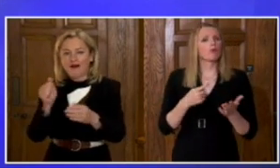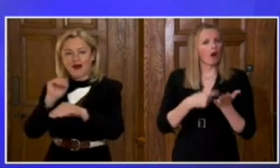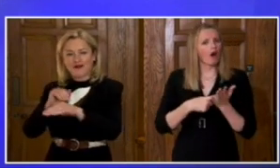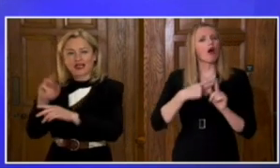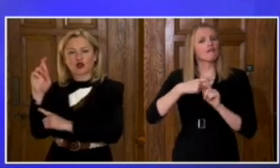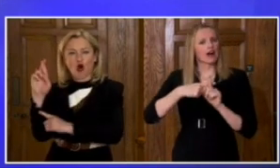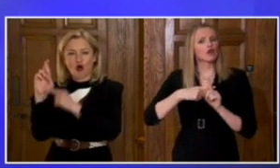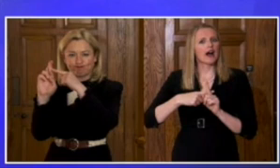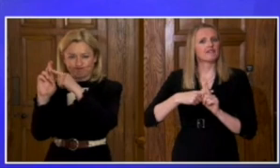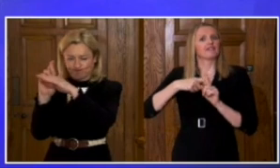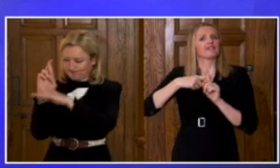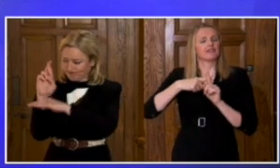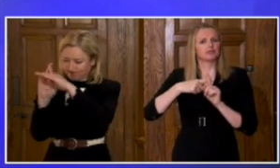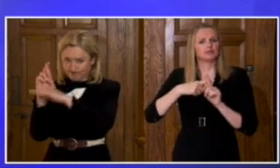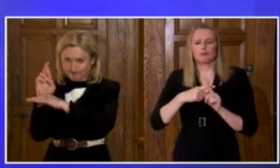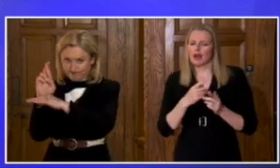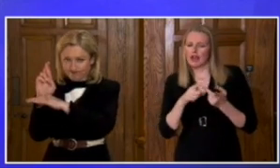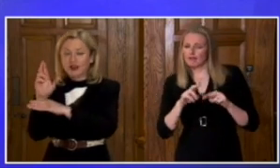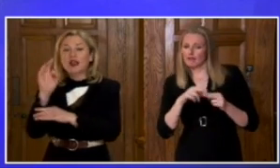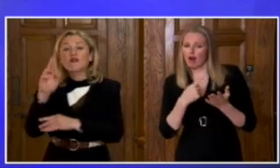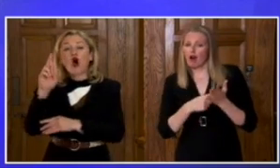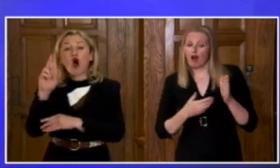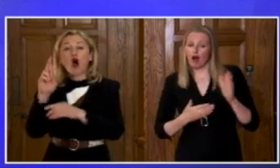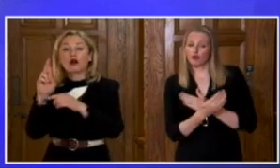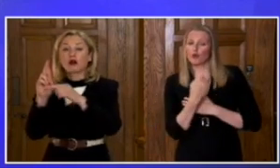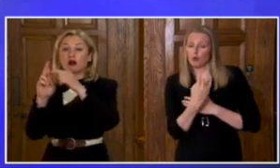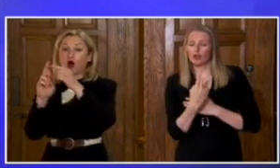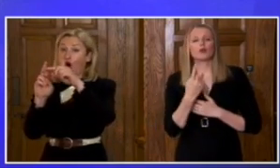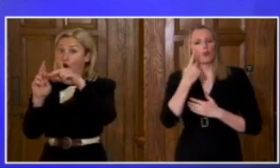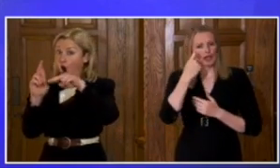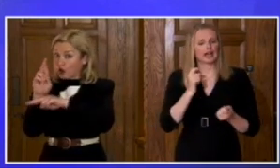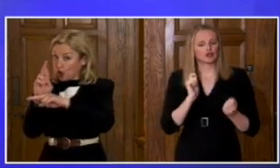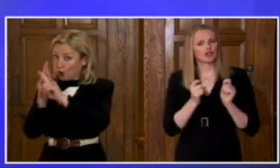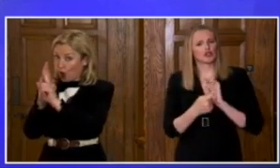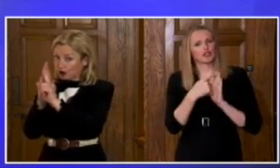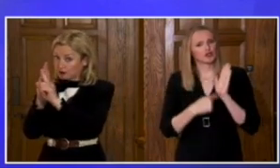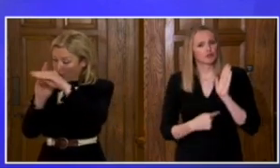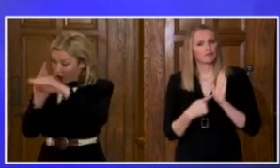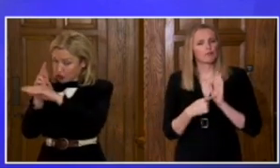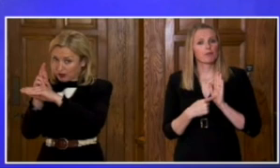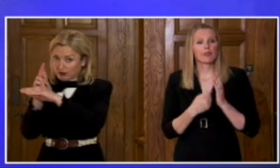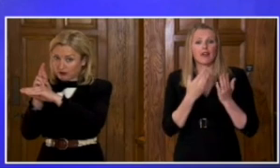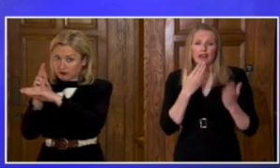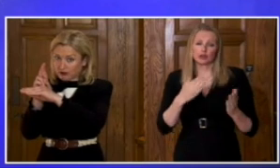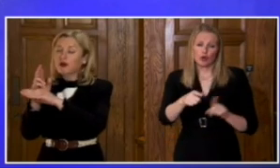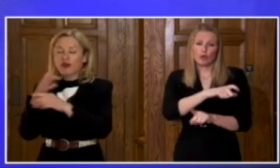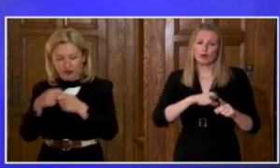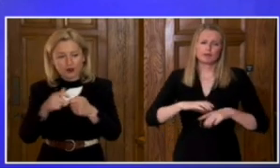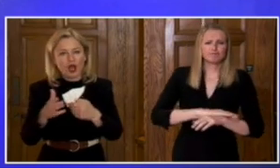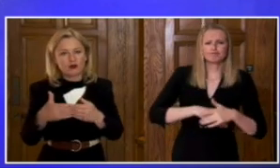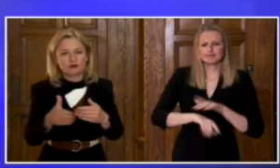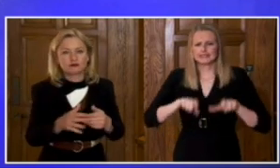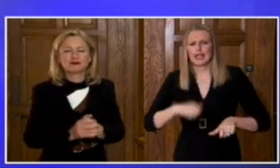can only make adjustments while R remains less than 1. Thanks to the efforts the community have been making, the